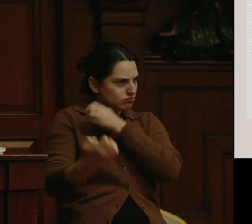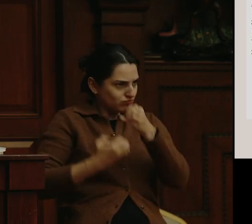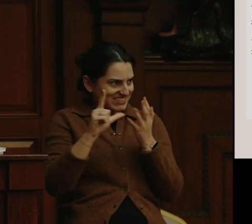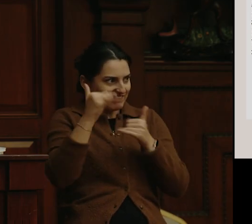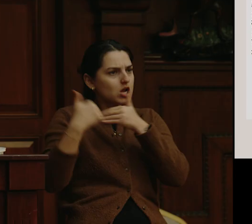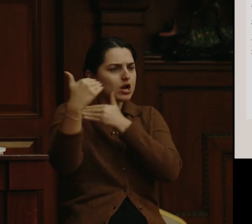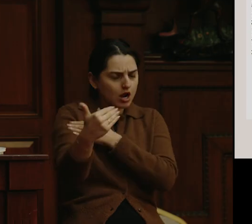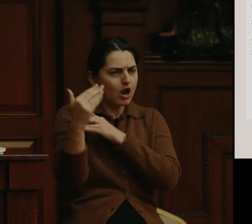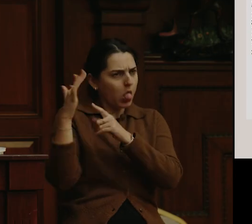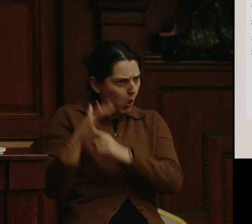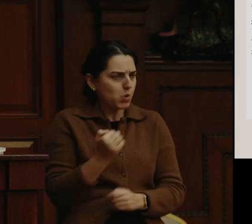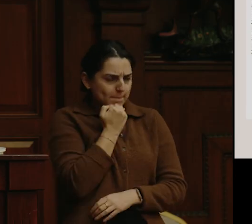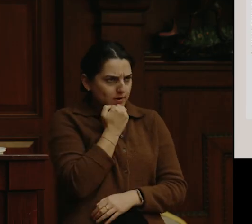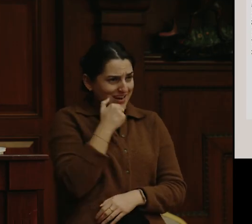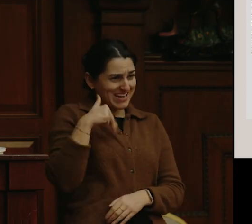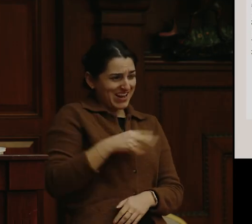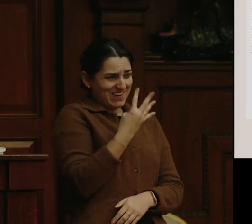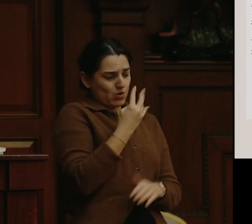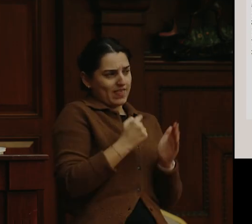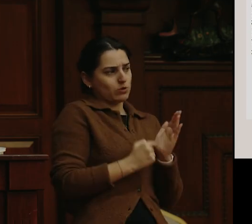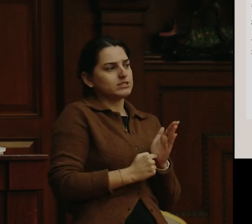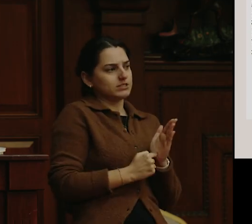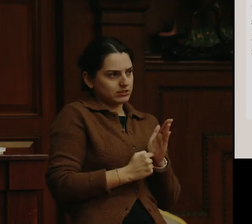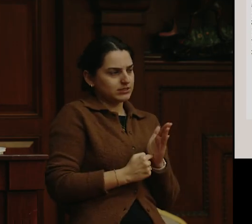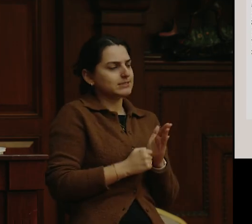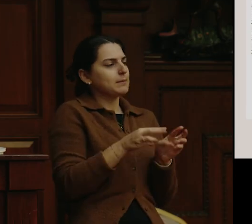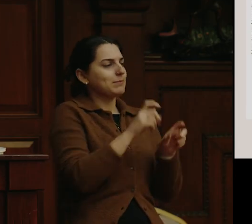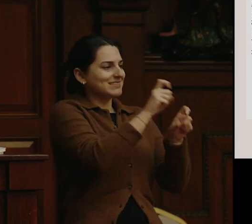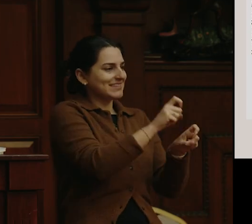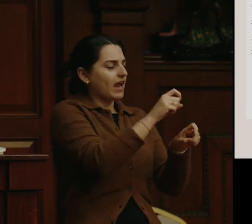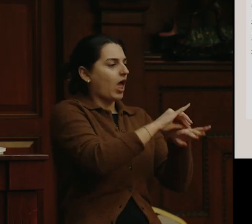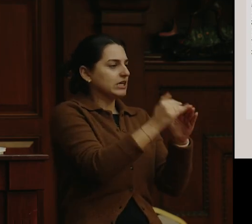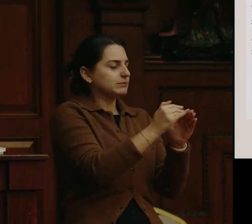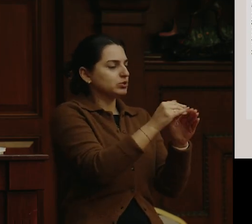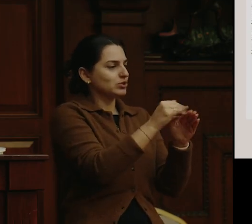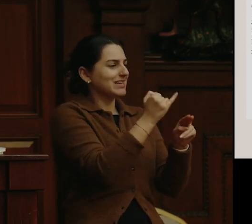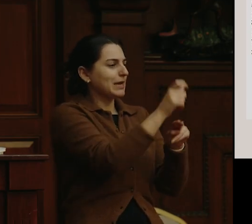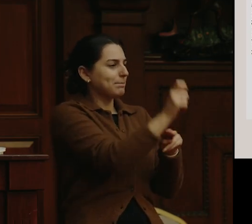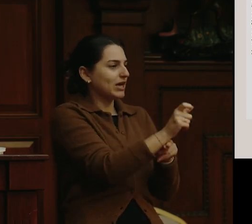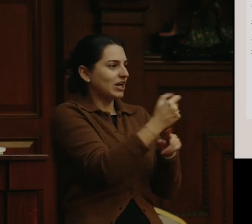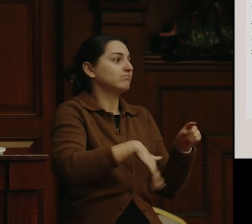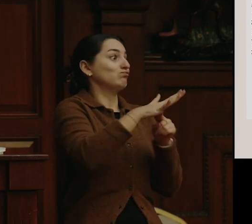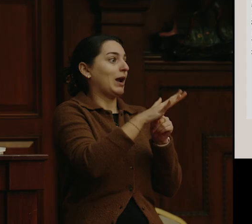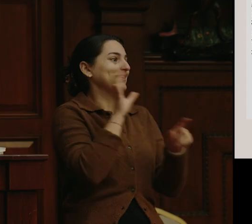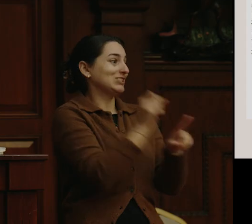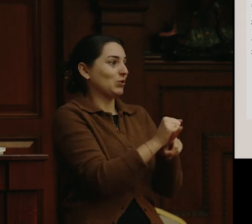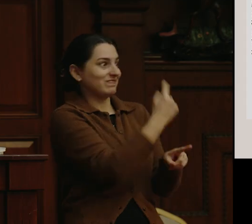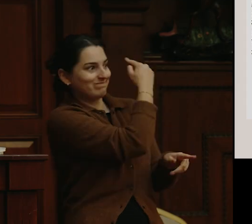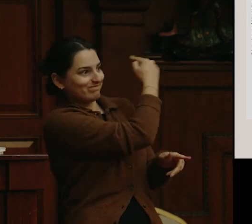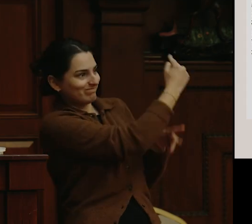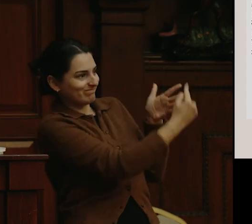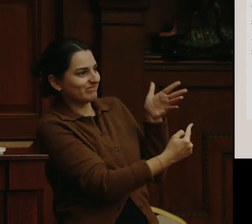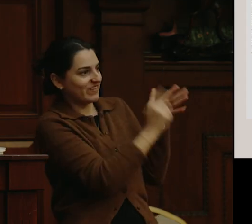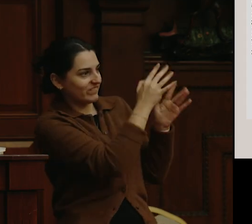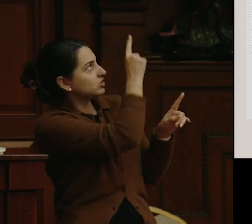at. Nearly 4,000 inpatient admissions over this time with a primary diagnosis of one of these conditions that we